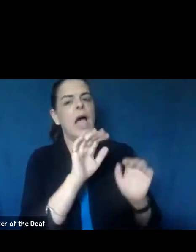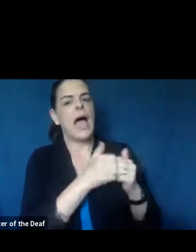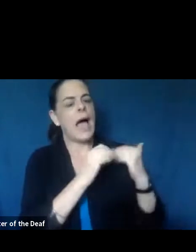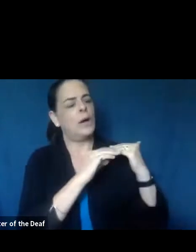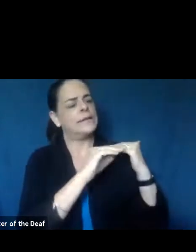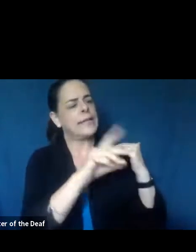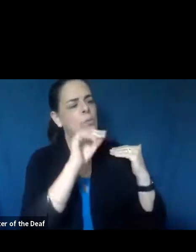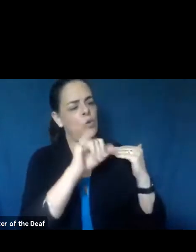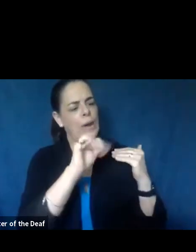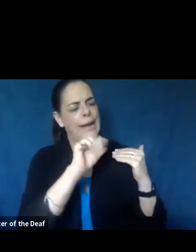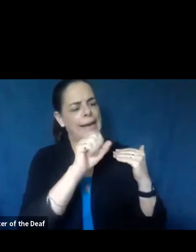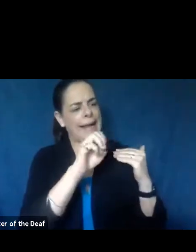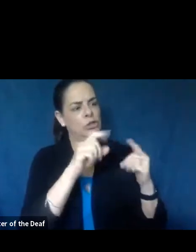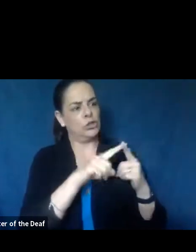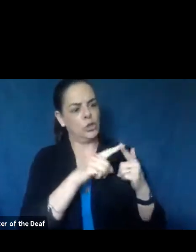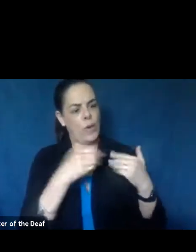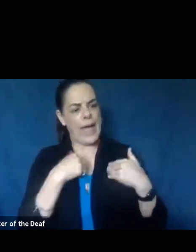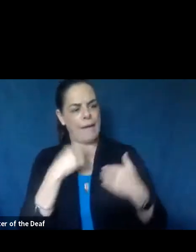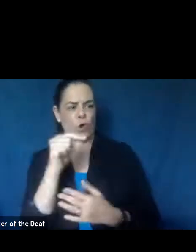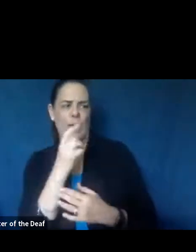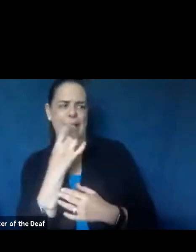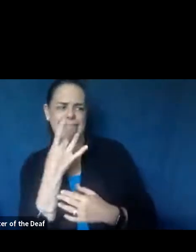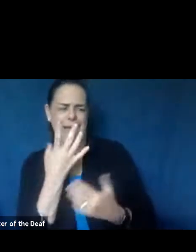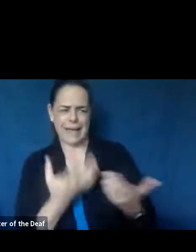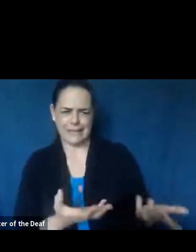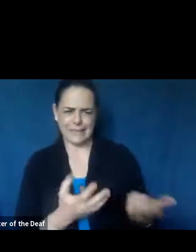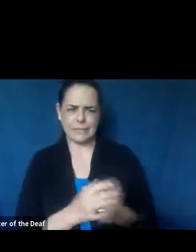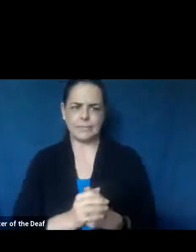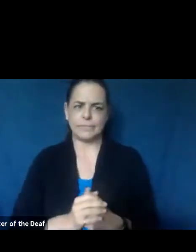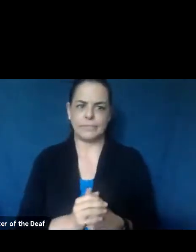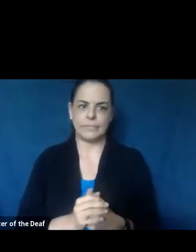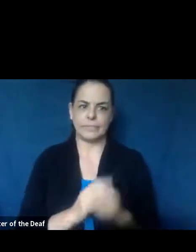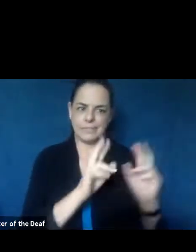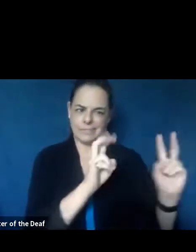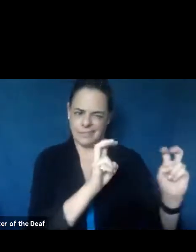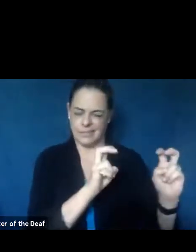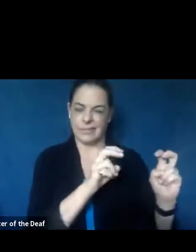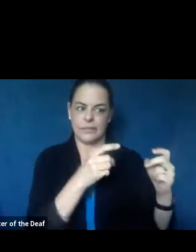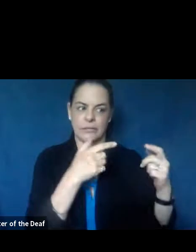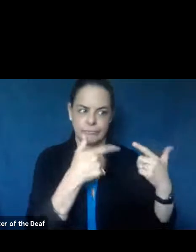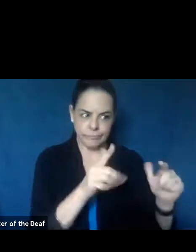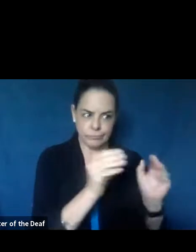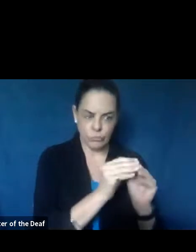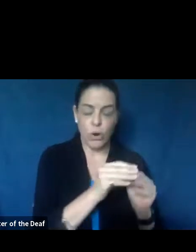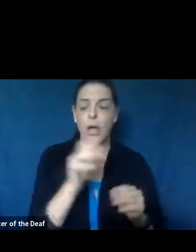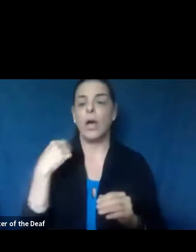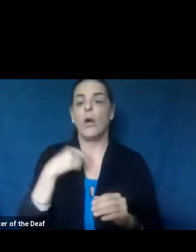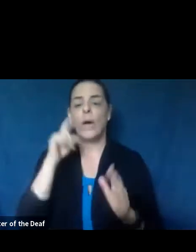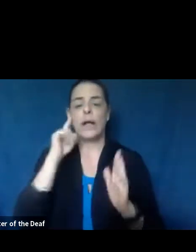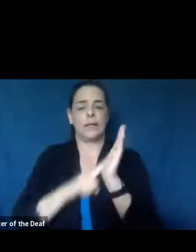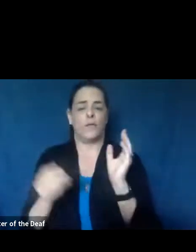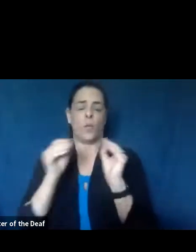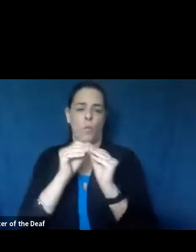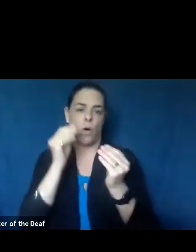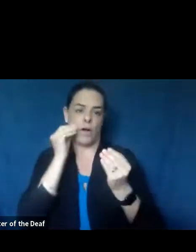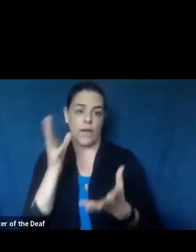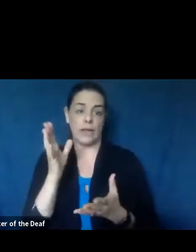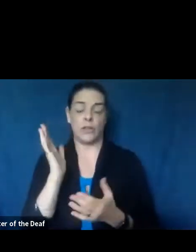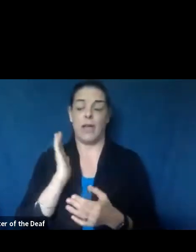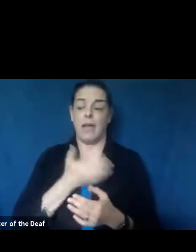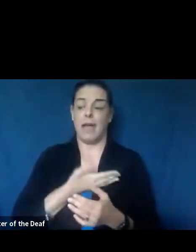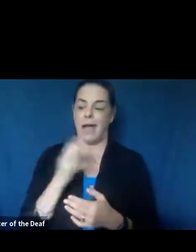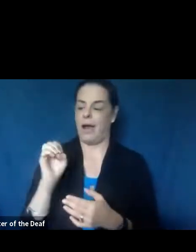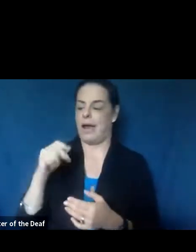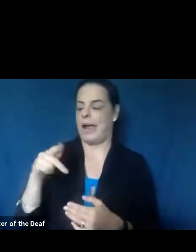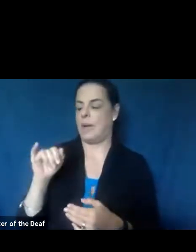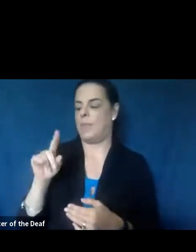to constitute a green light? So, and there we can maybe look into and provide more information, because that's our epidemiologist can really explain